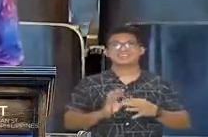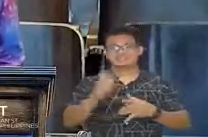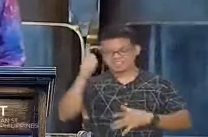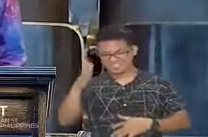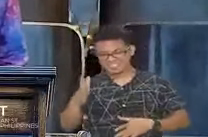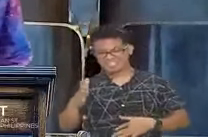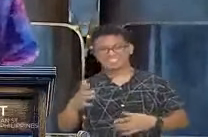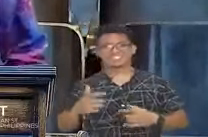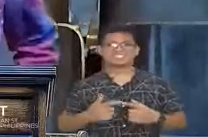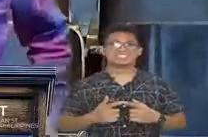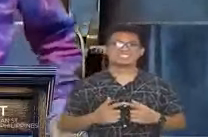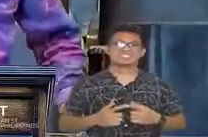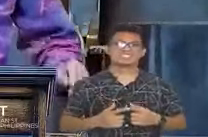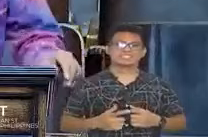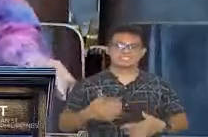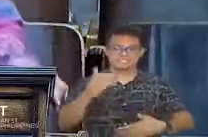santos.